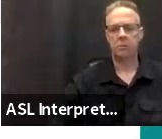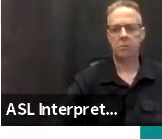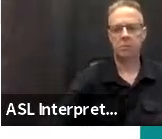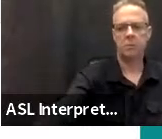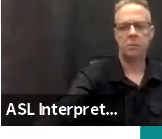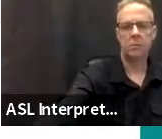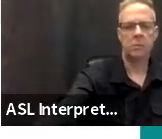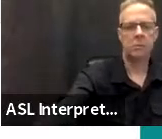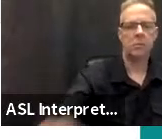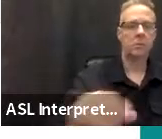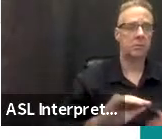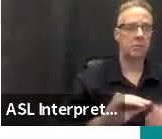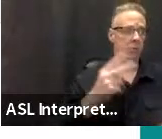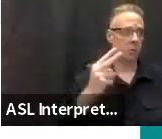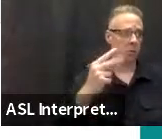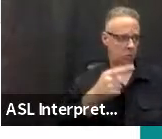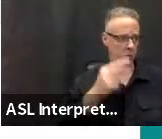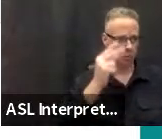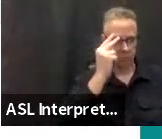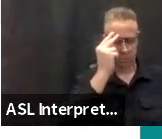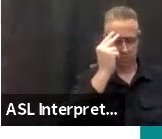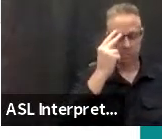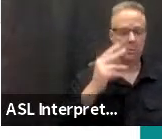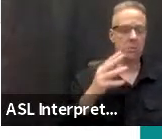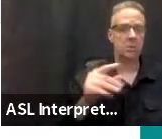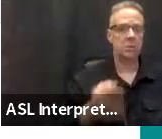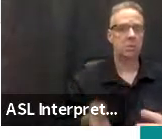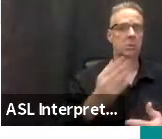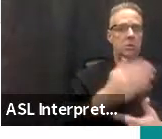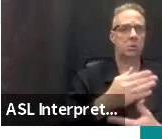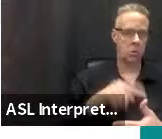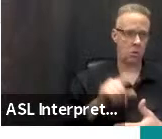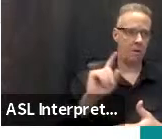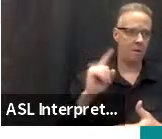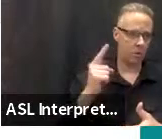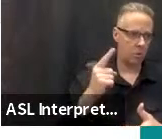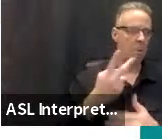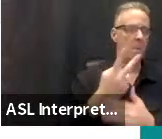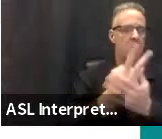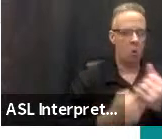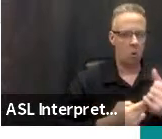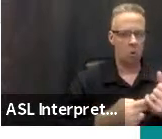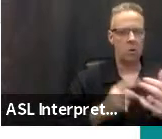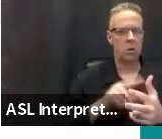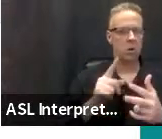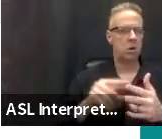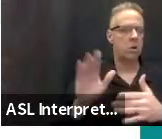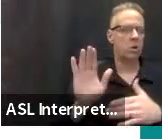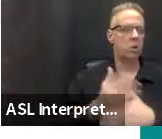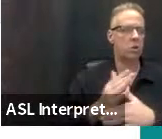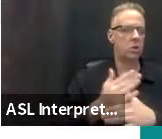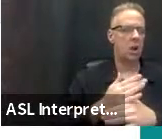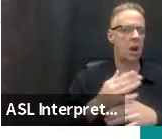2-bridge design, in the straight alignment, and in option number 1 in the curved alignment, both of those shared use paths, both of those